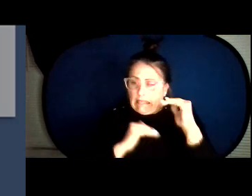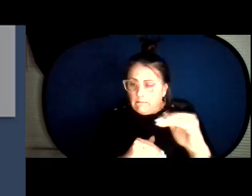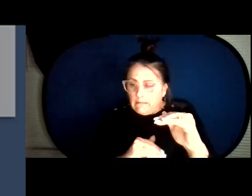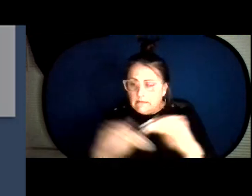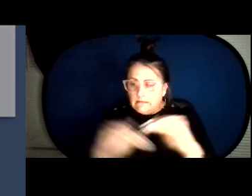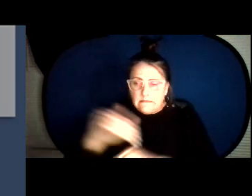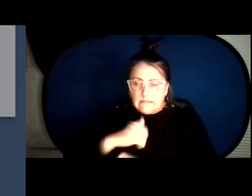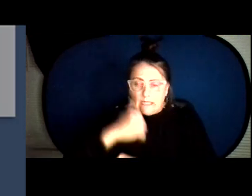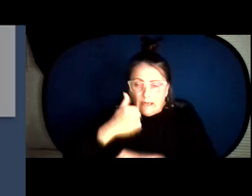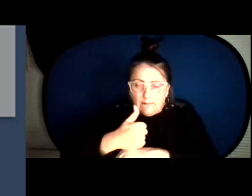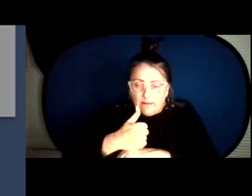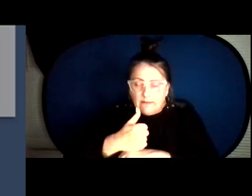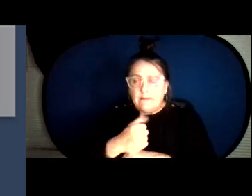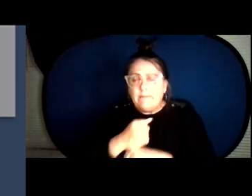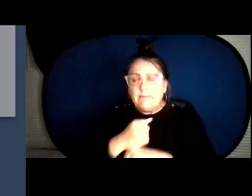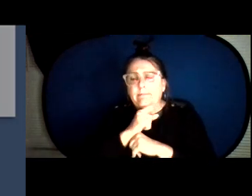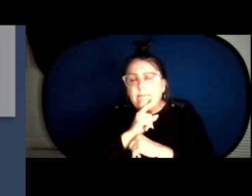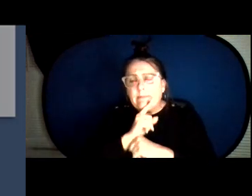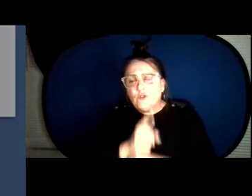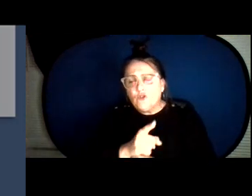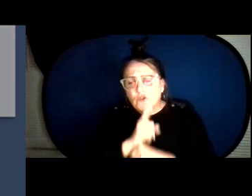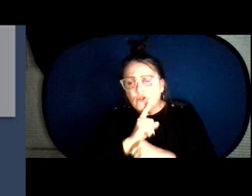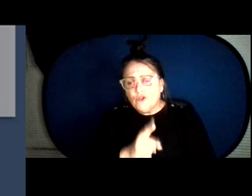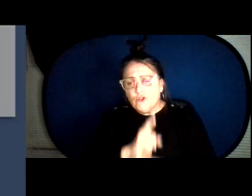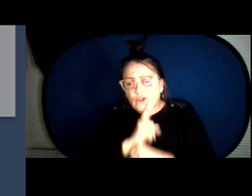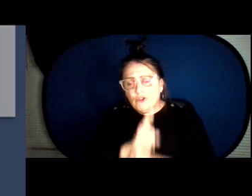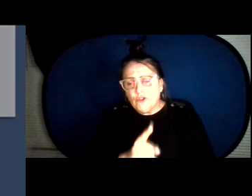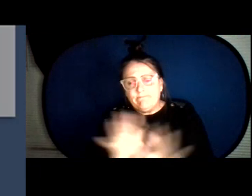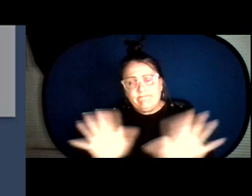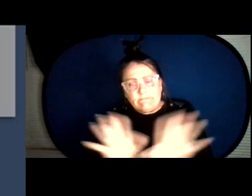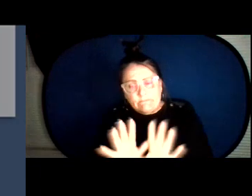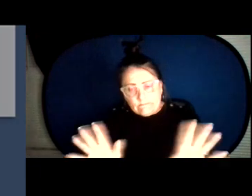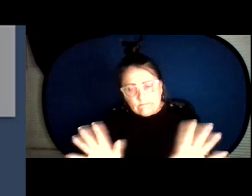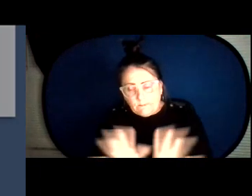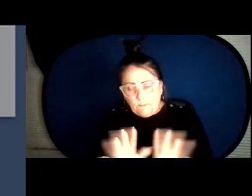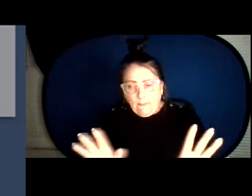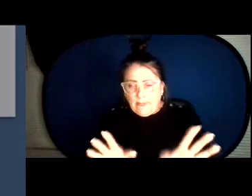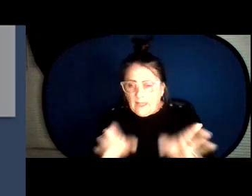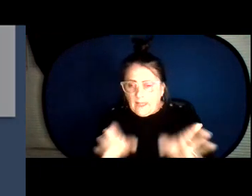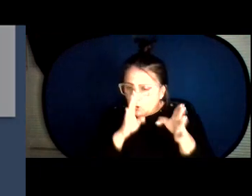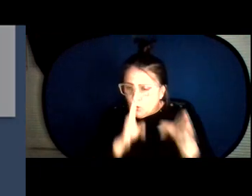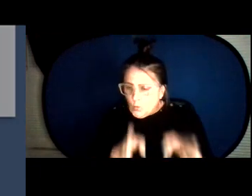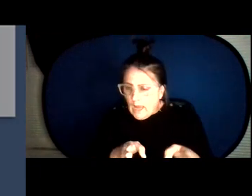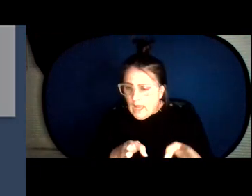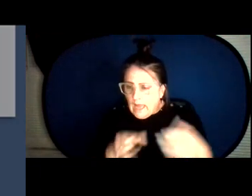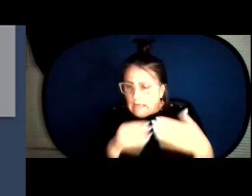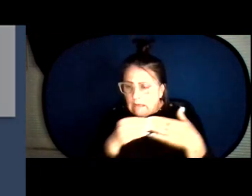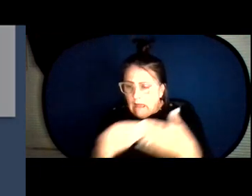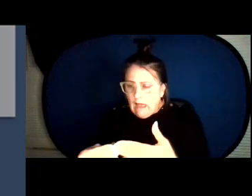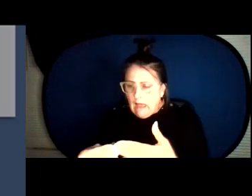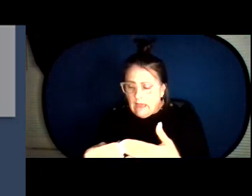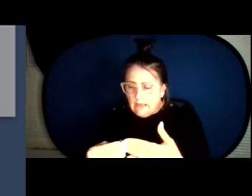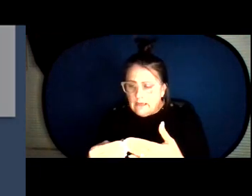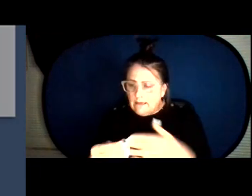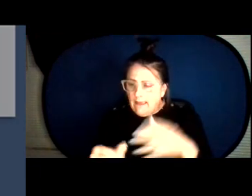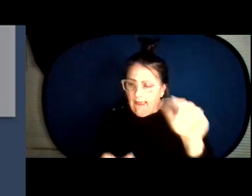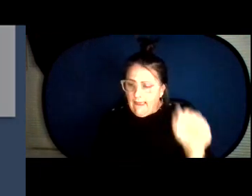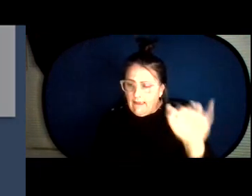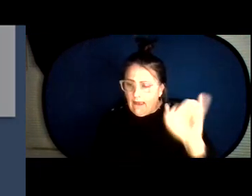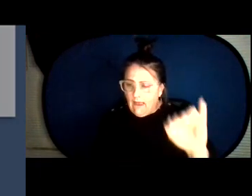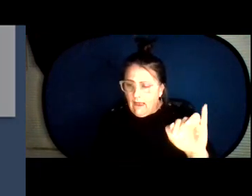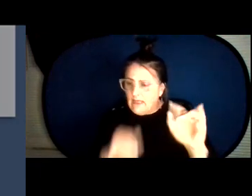to ensure that you direct, guide, lead the AI as opposed to the other way